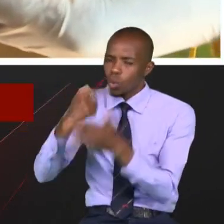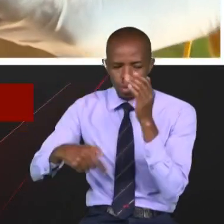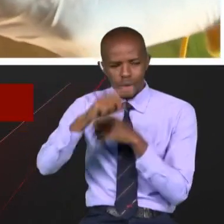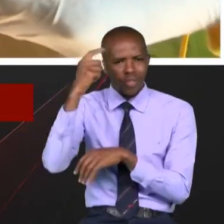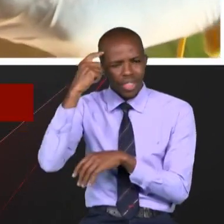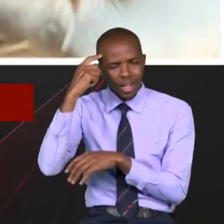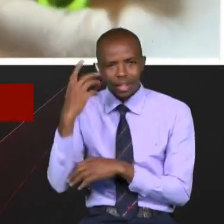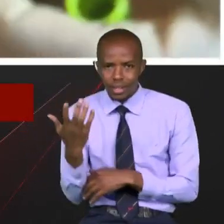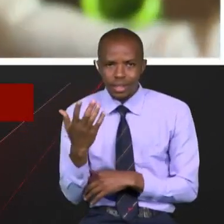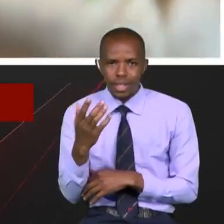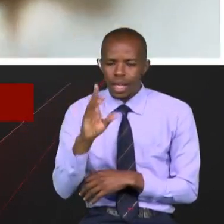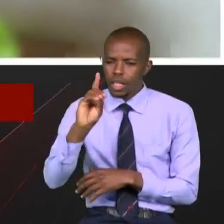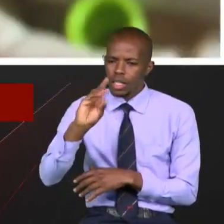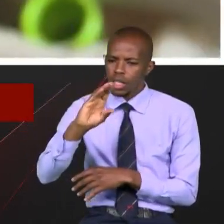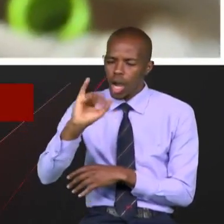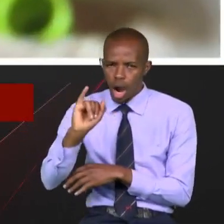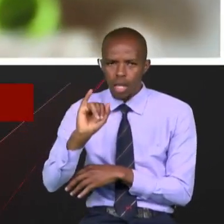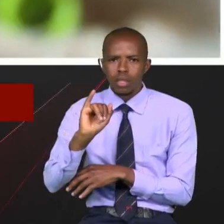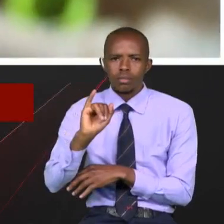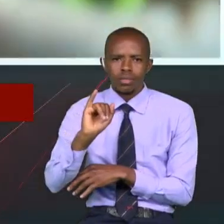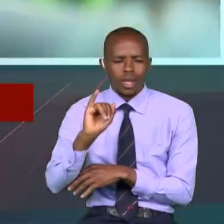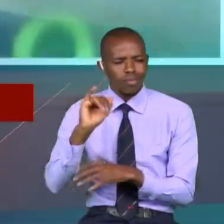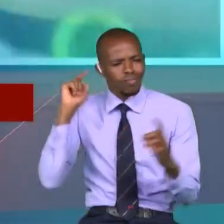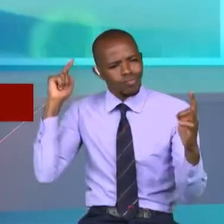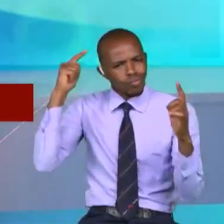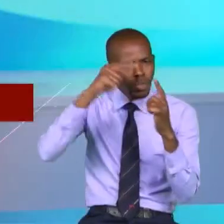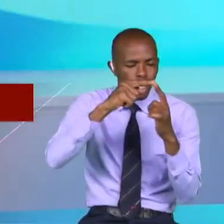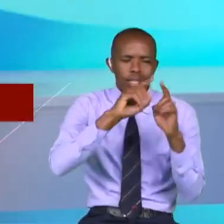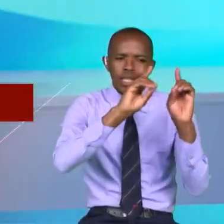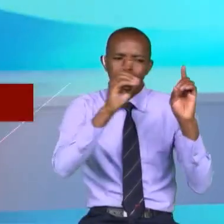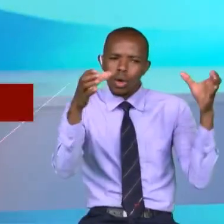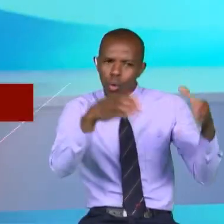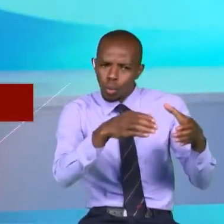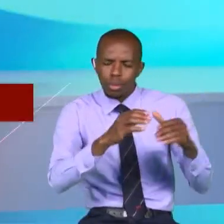do you really think that the DCI is being used to target Tangatanga members?